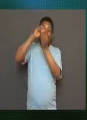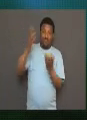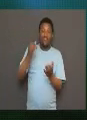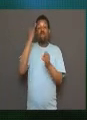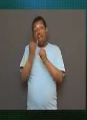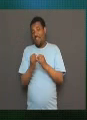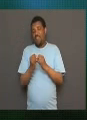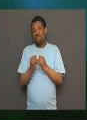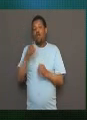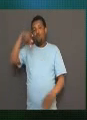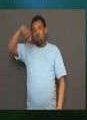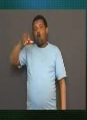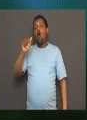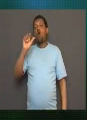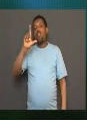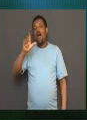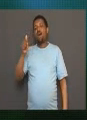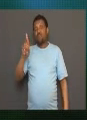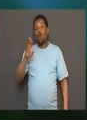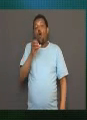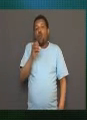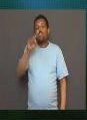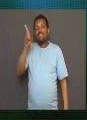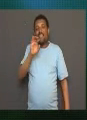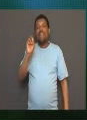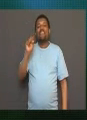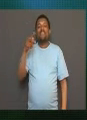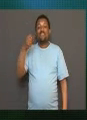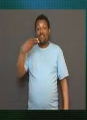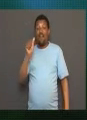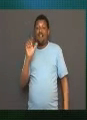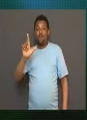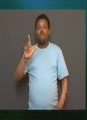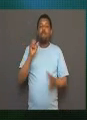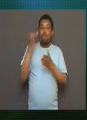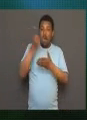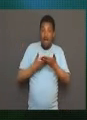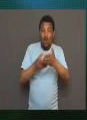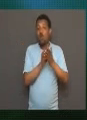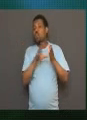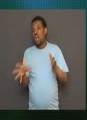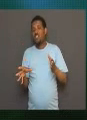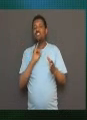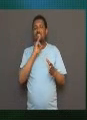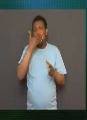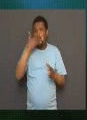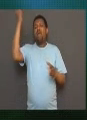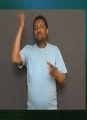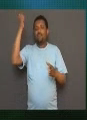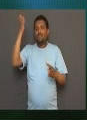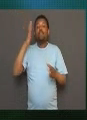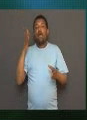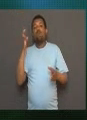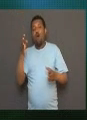Finally, polar or zenithal map projection is the best type